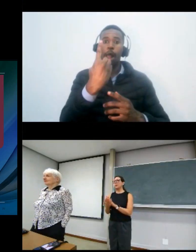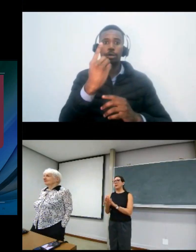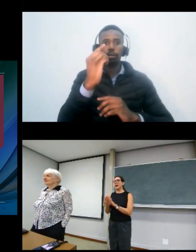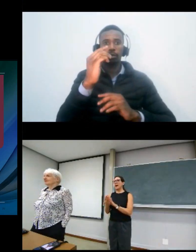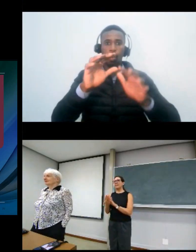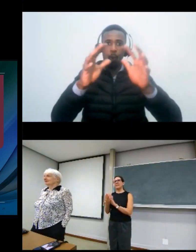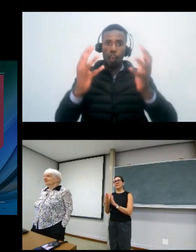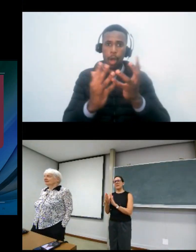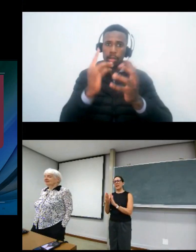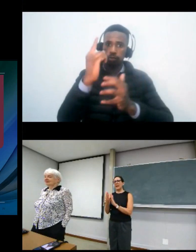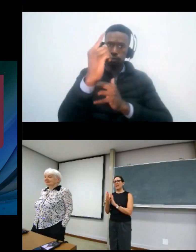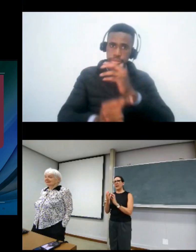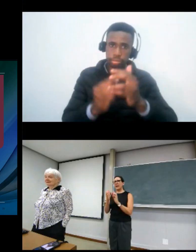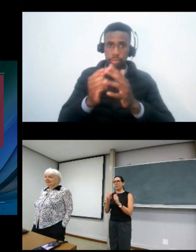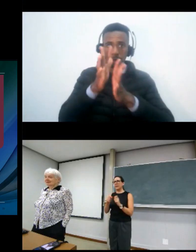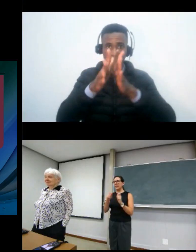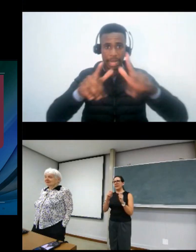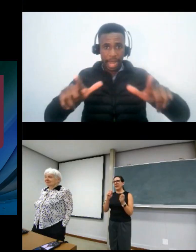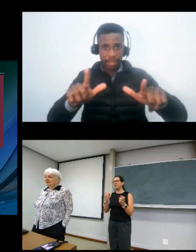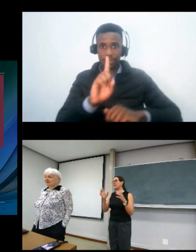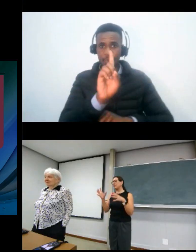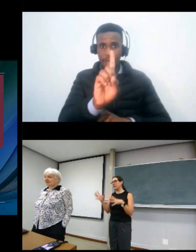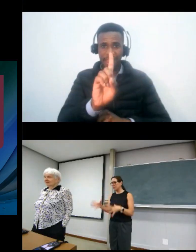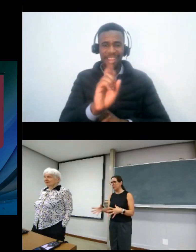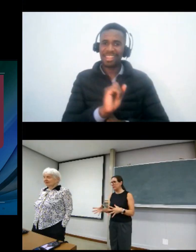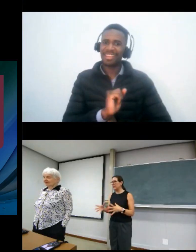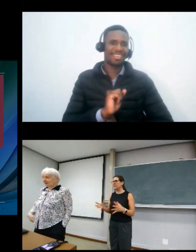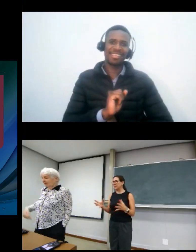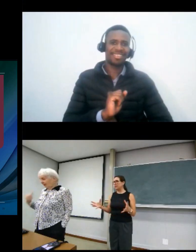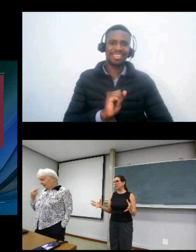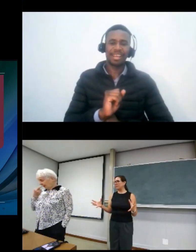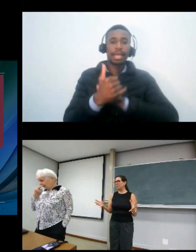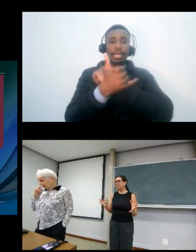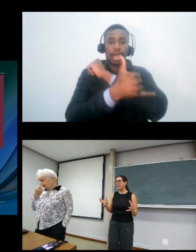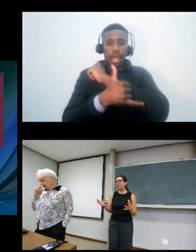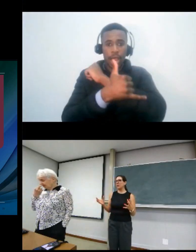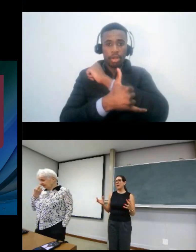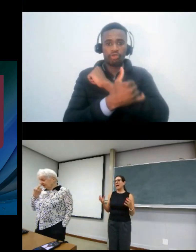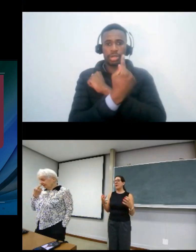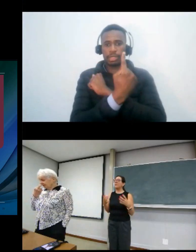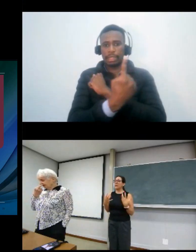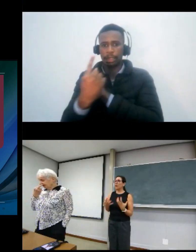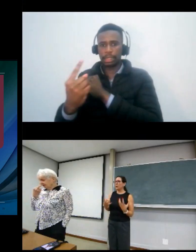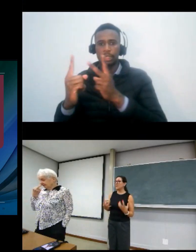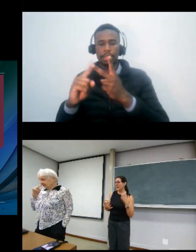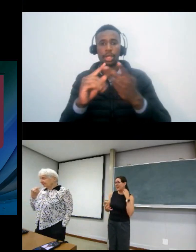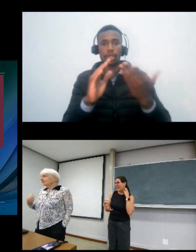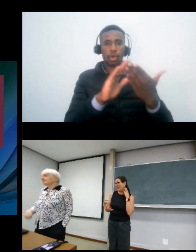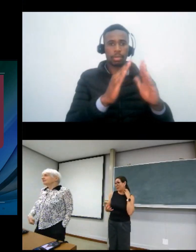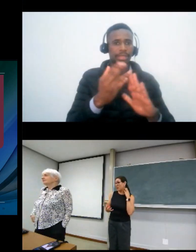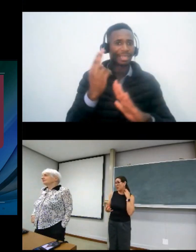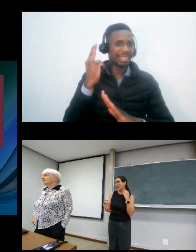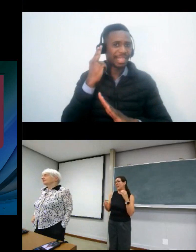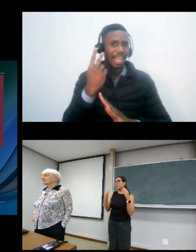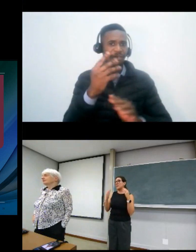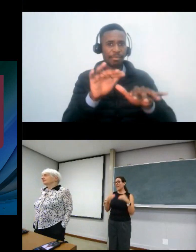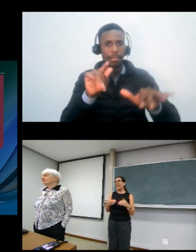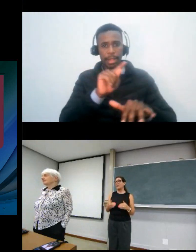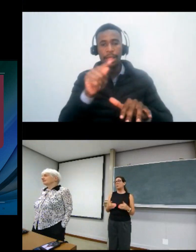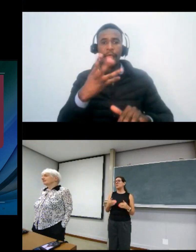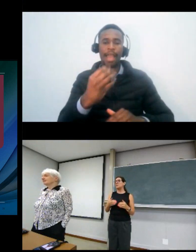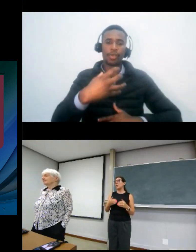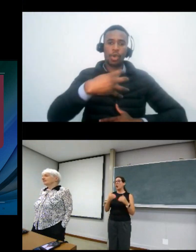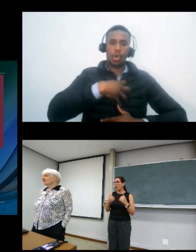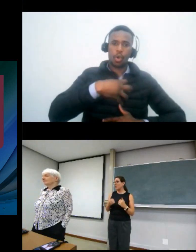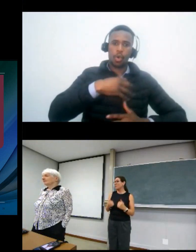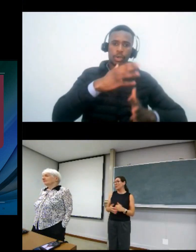right? So every country, every community of deaf people have their own sign language, and those